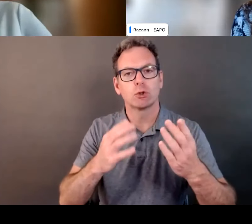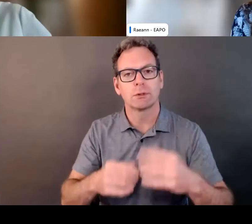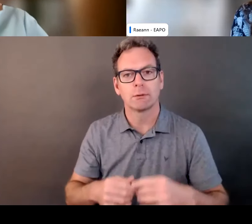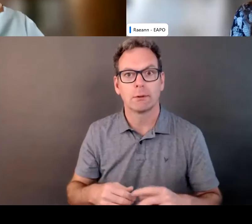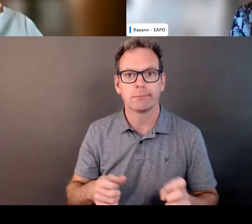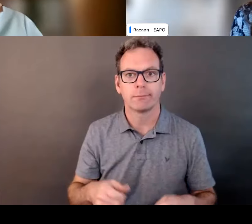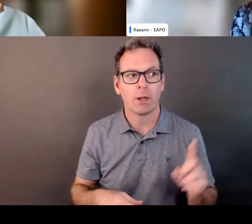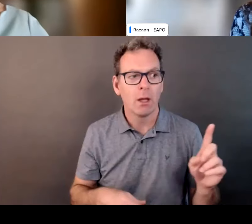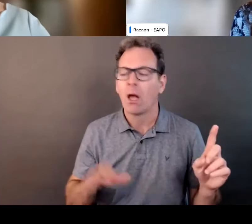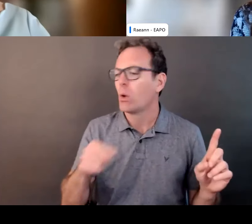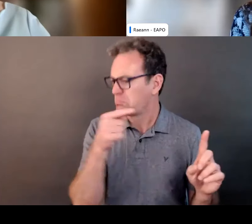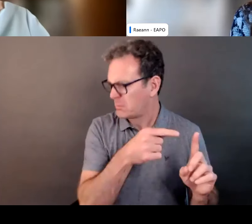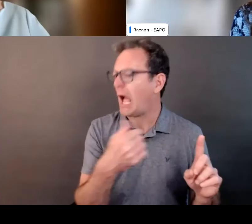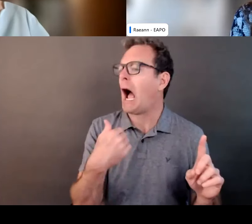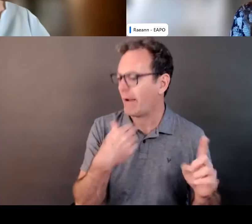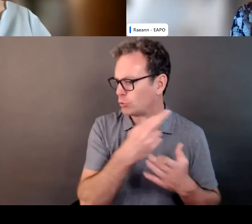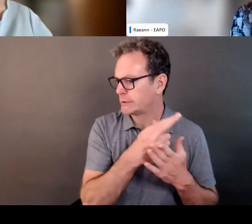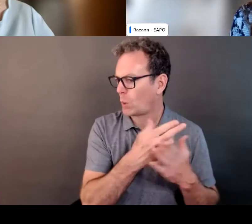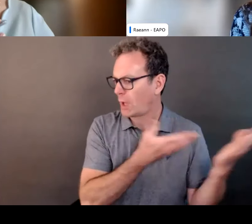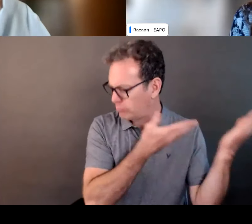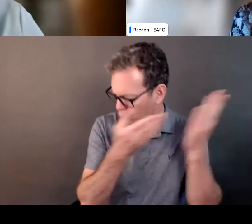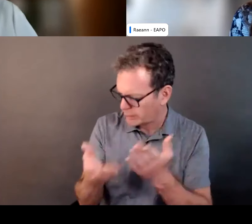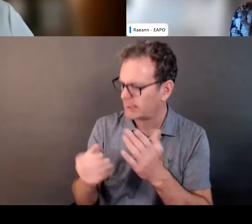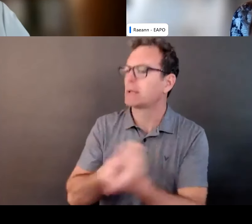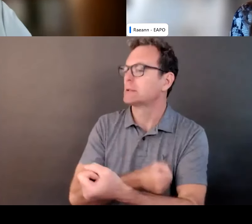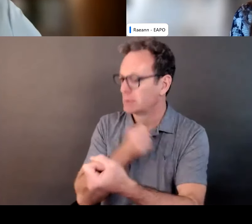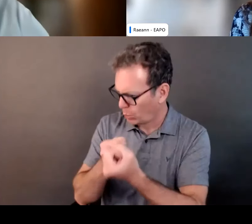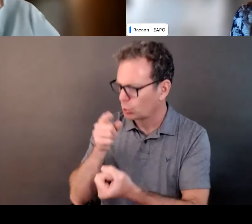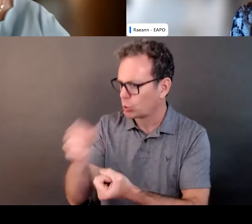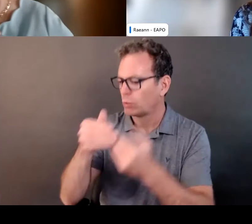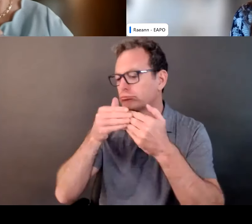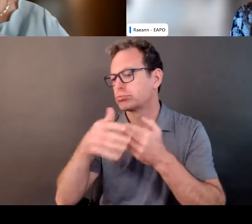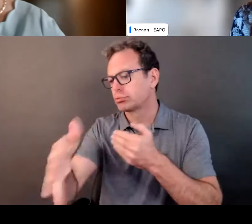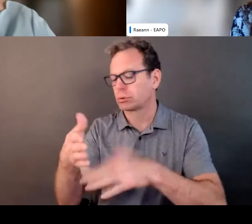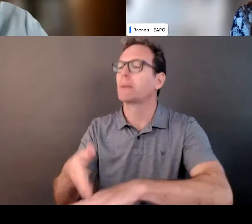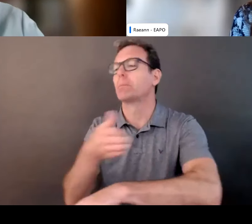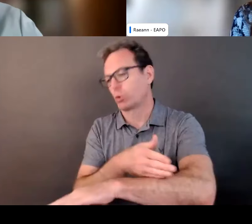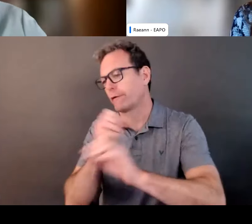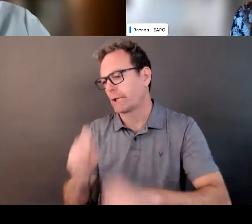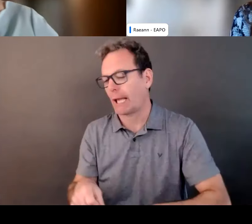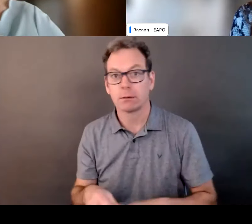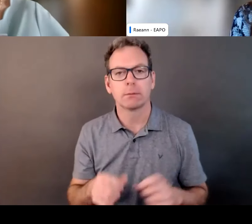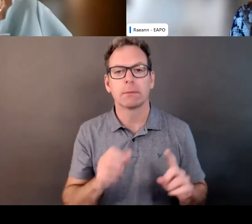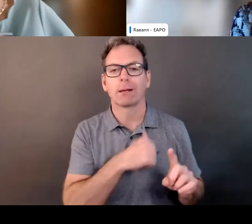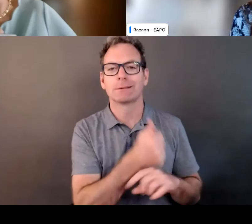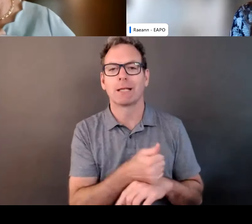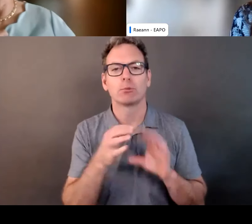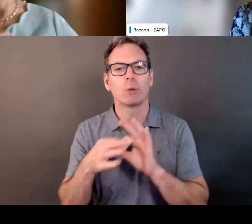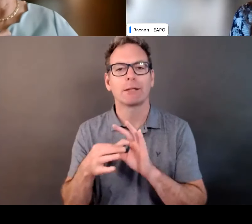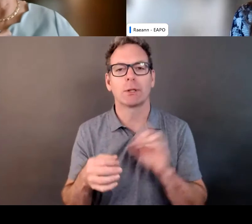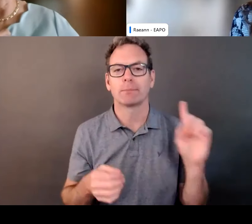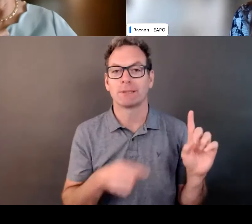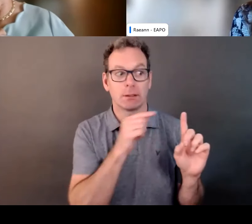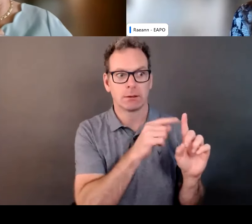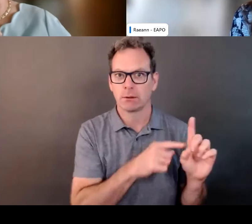call EPS and have them come. Well, I'm now trying to set up a good situation for my colleague in Adult Protective Services, because they don't come and drag